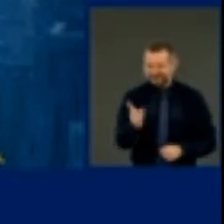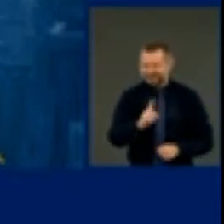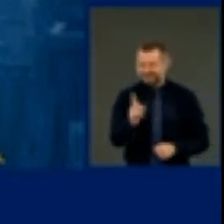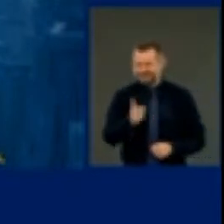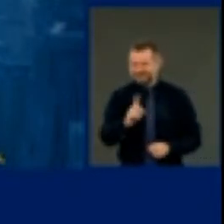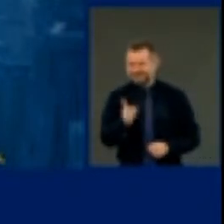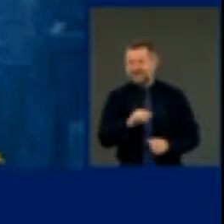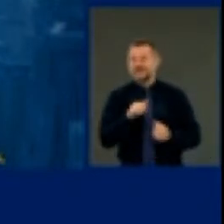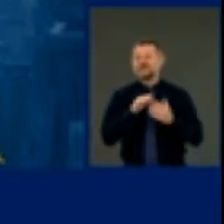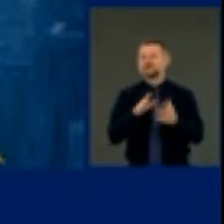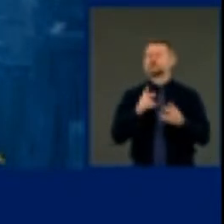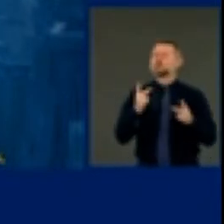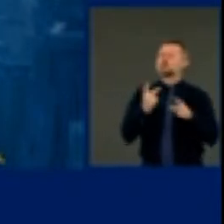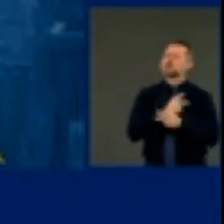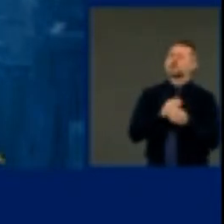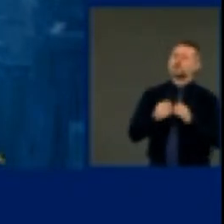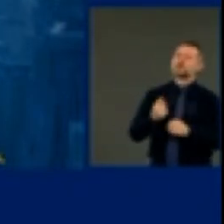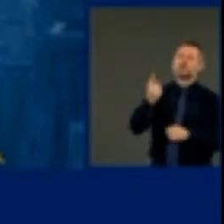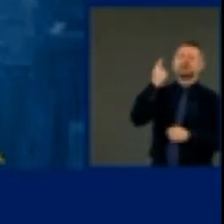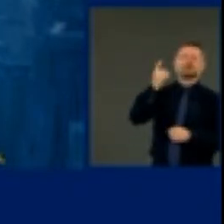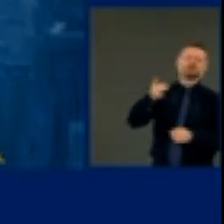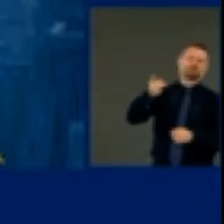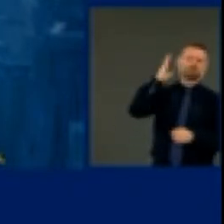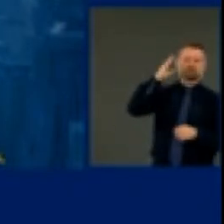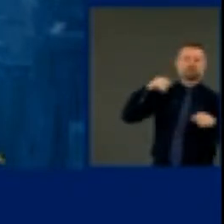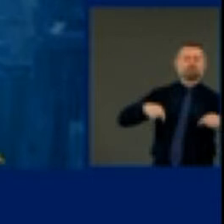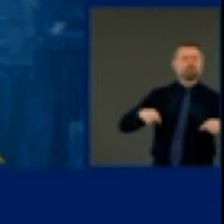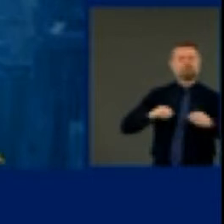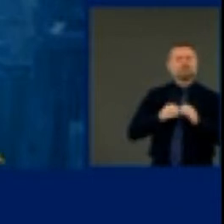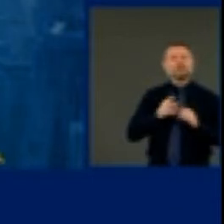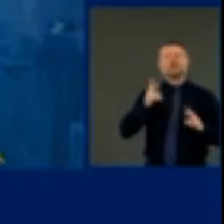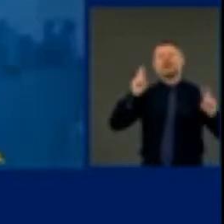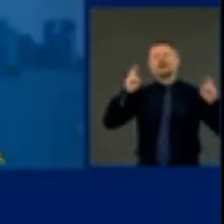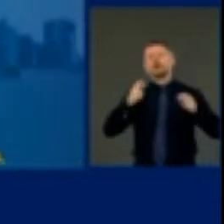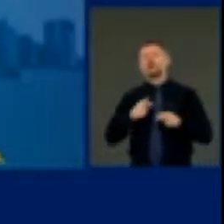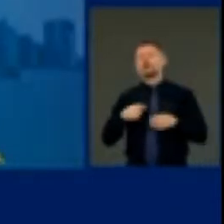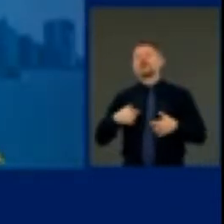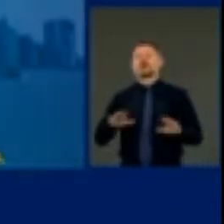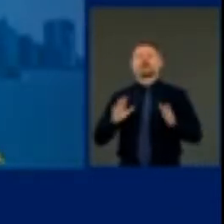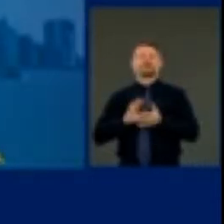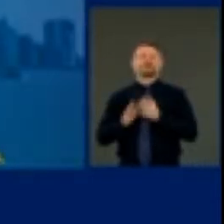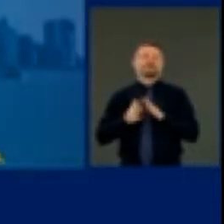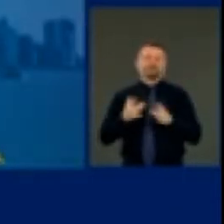And then we were left on our own, by and large. But we managed it.